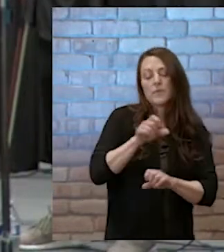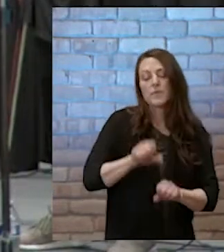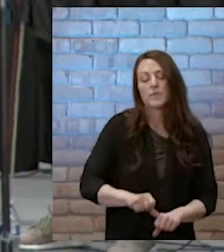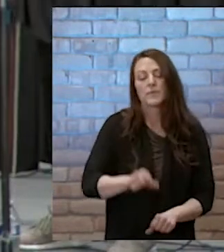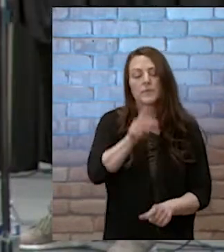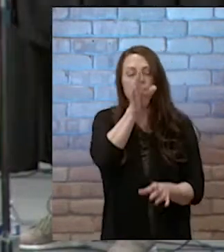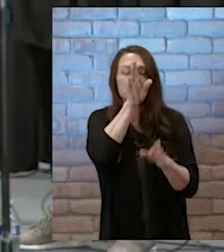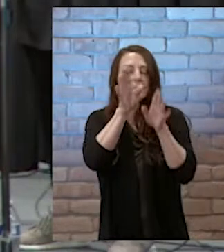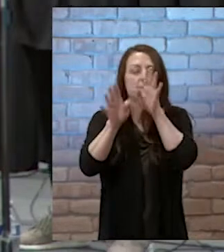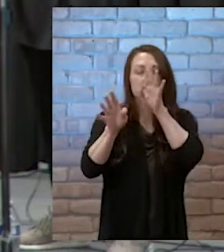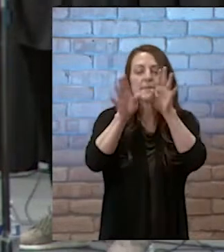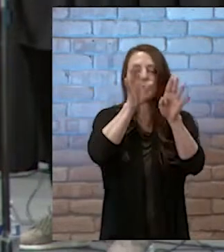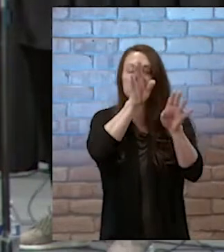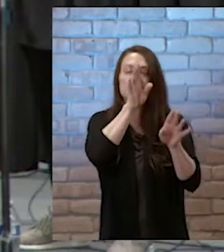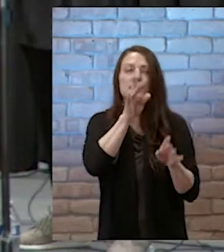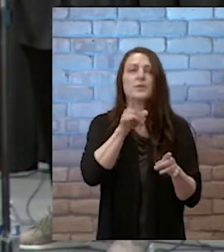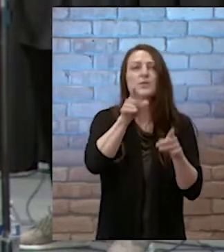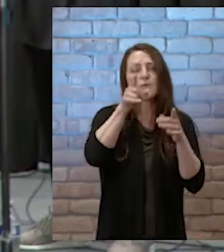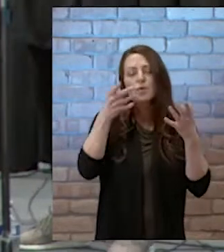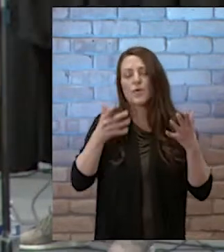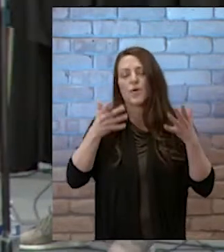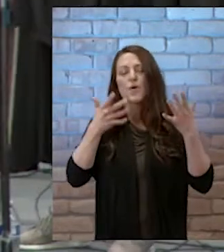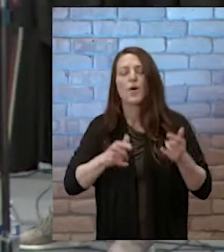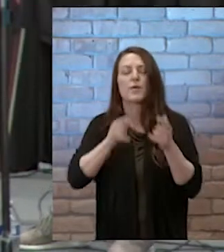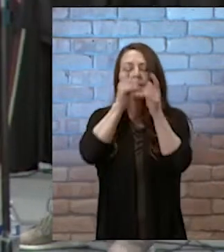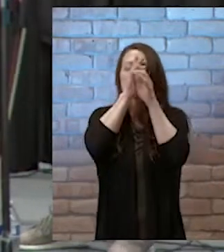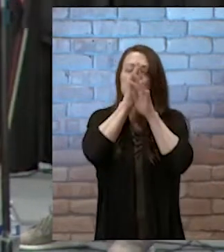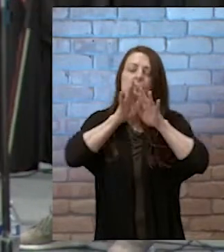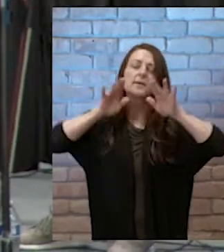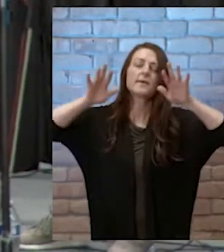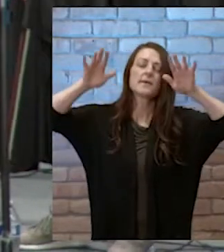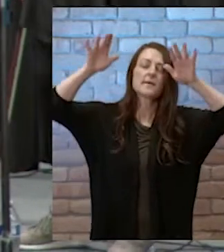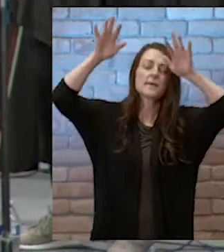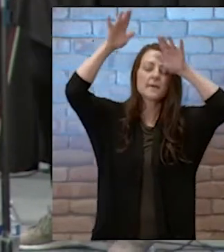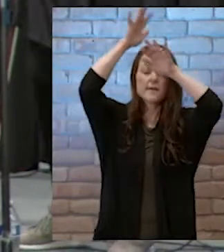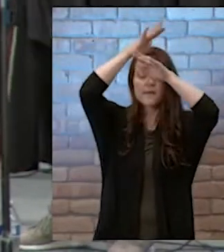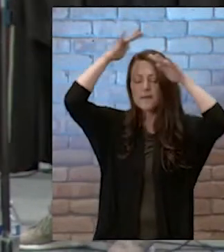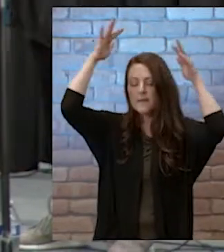Spoke a word, you were singing over me.